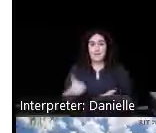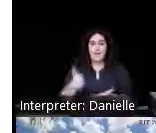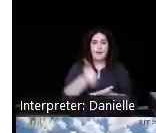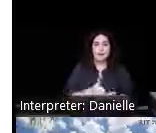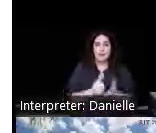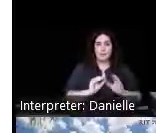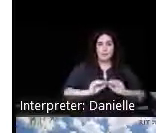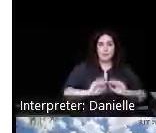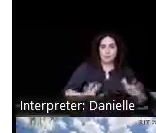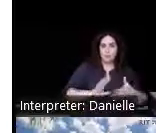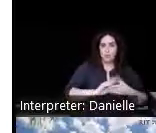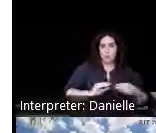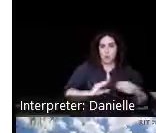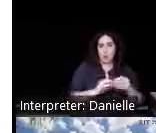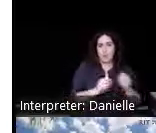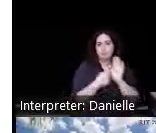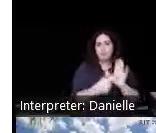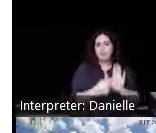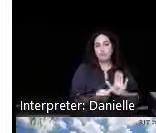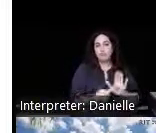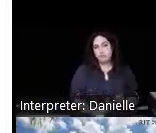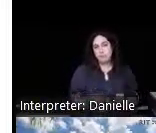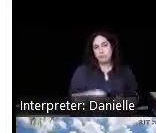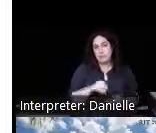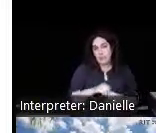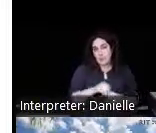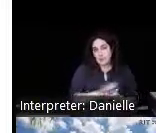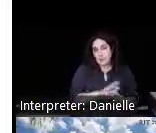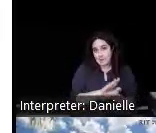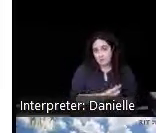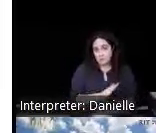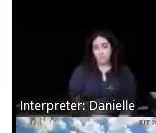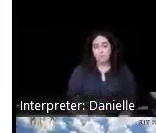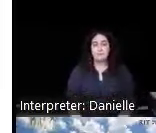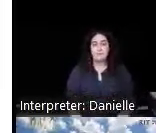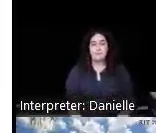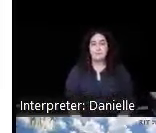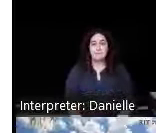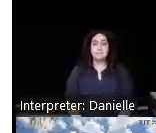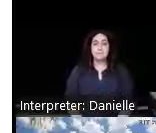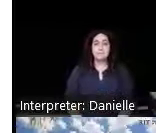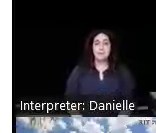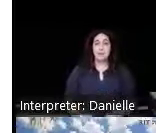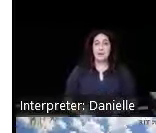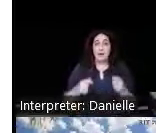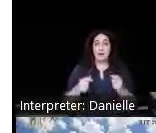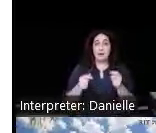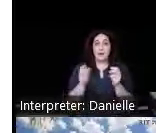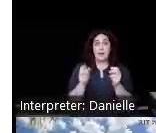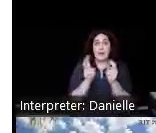academic work, but a large-scale analysis of research papers from